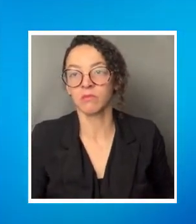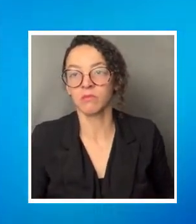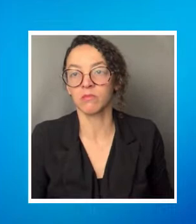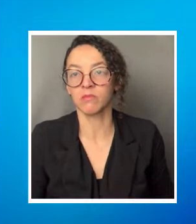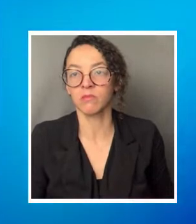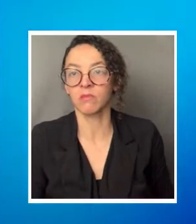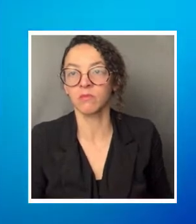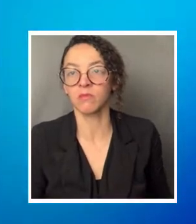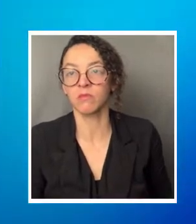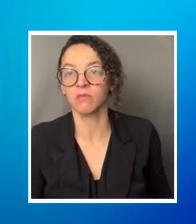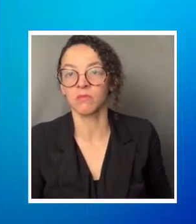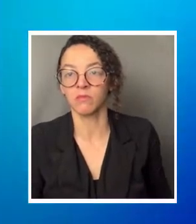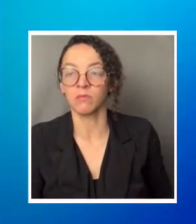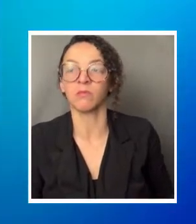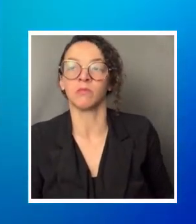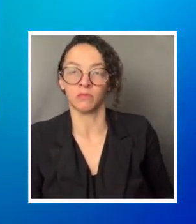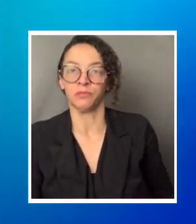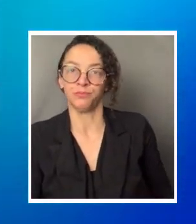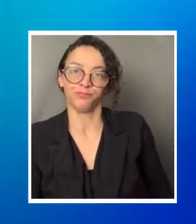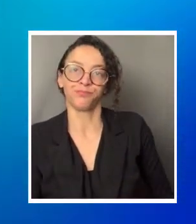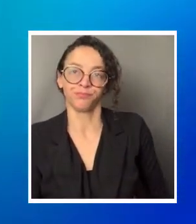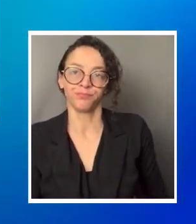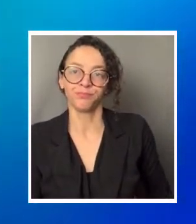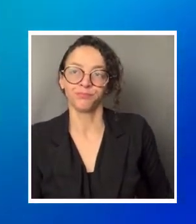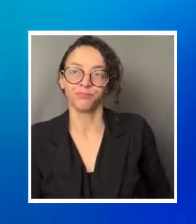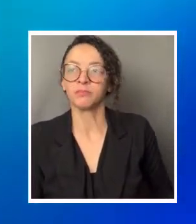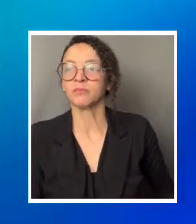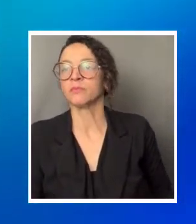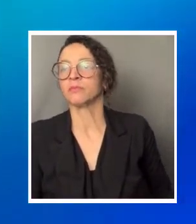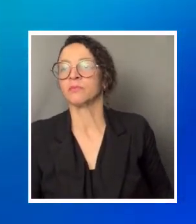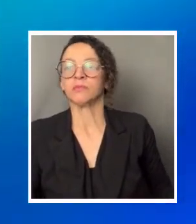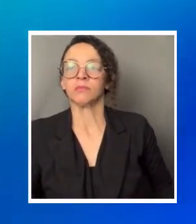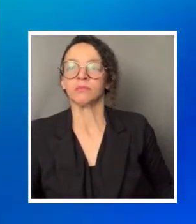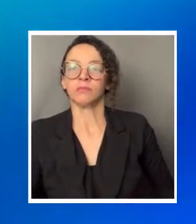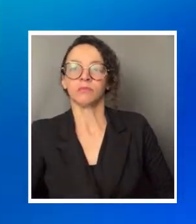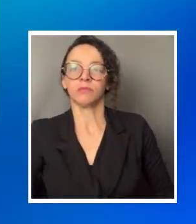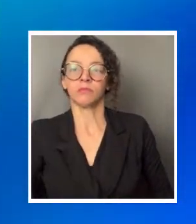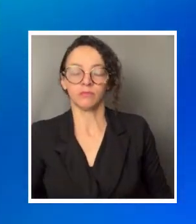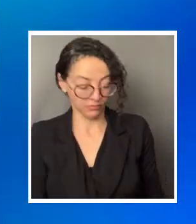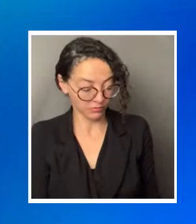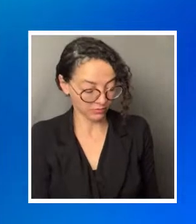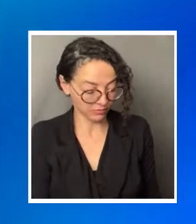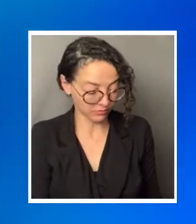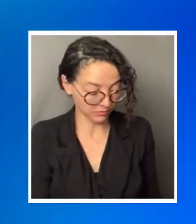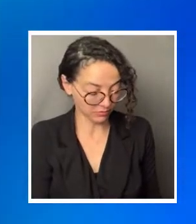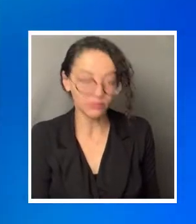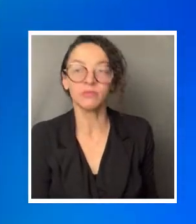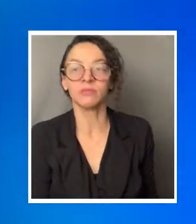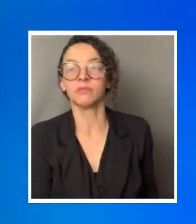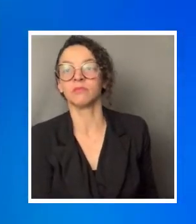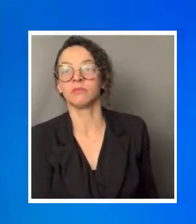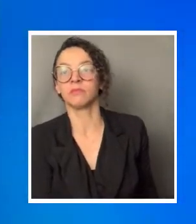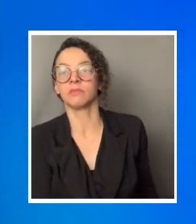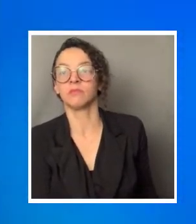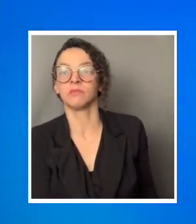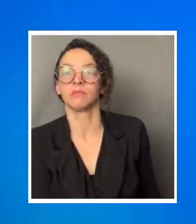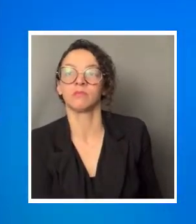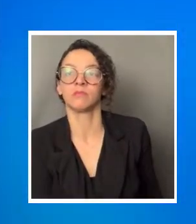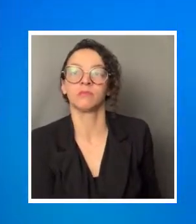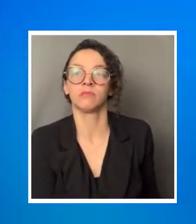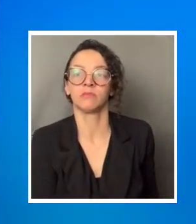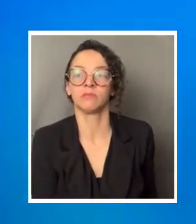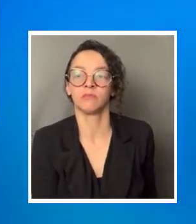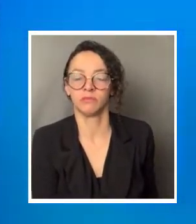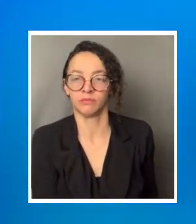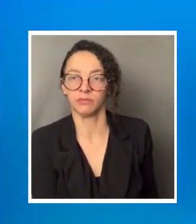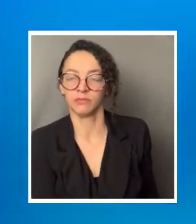sense? Yeah. And so that's it. I mean, really, I'm going to just keep signing. That's all I can do. And we have gone for a really long period. It's